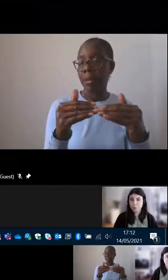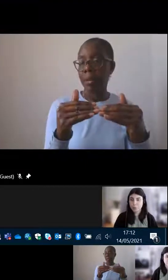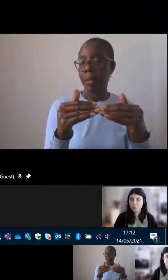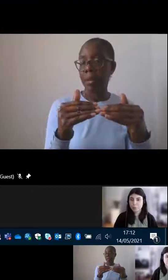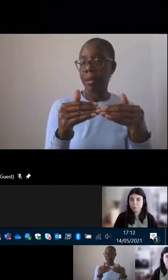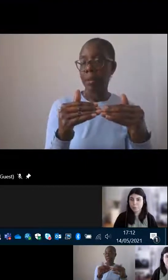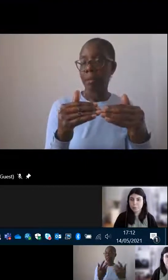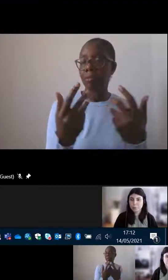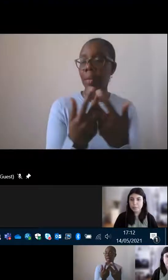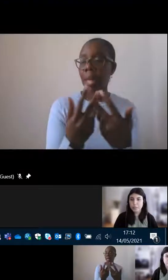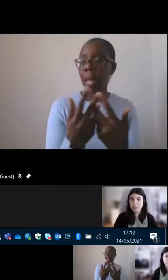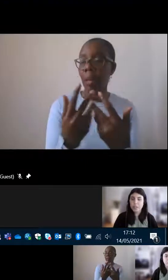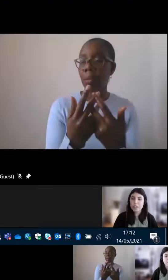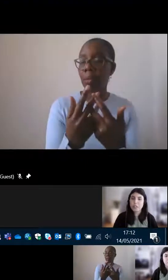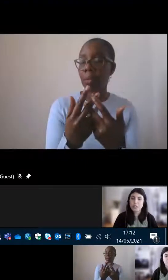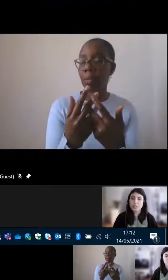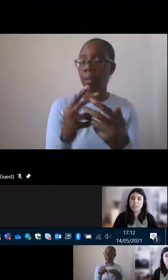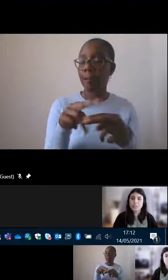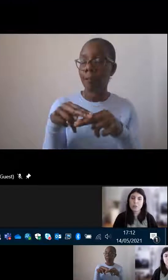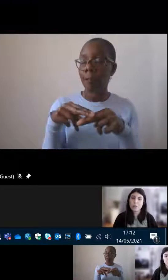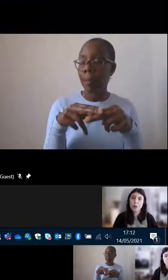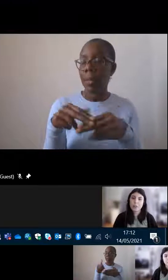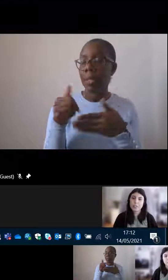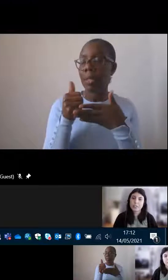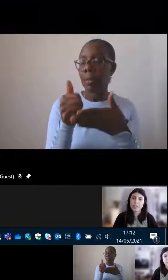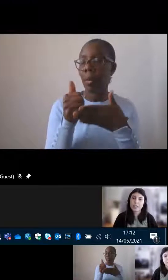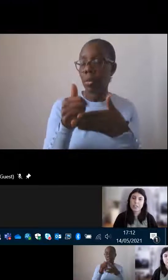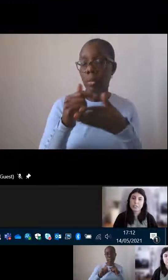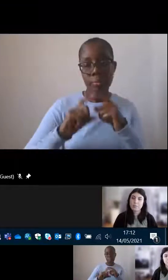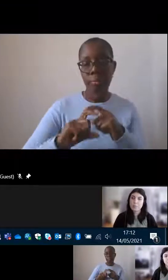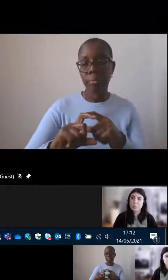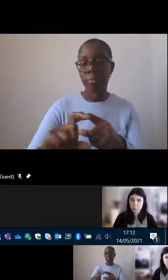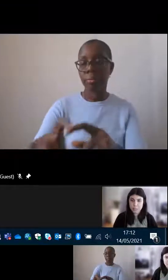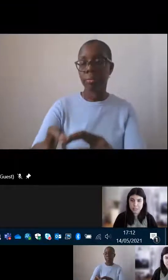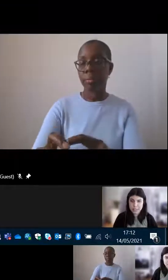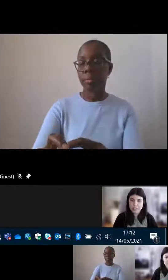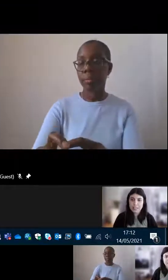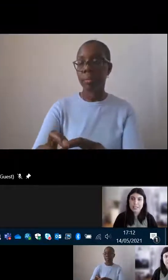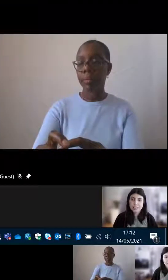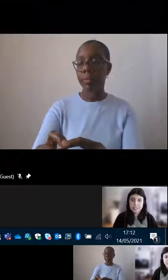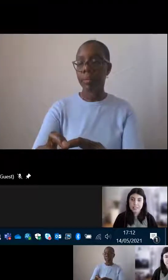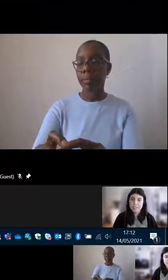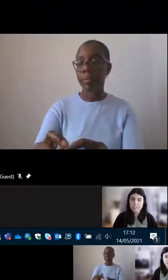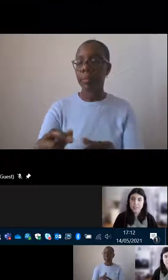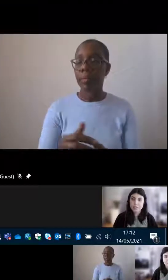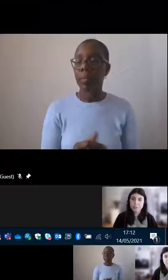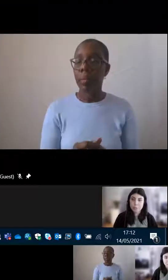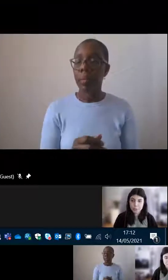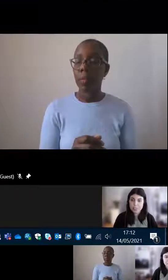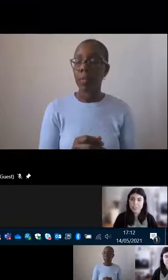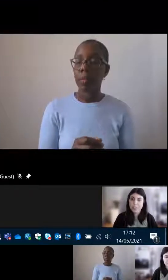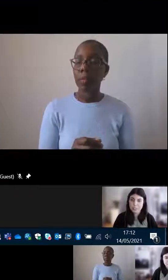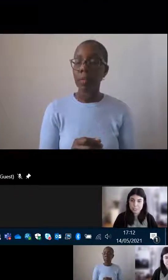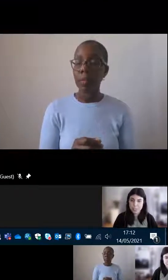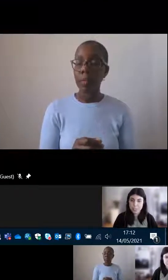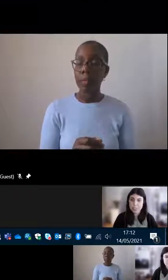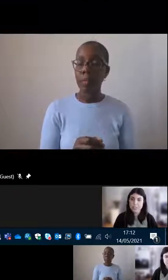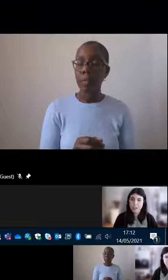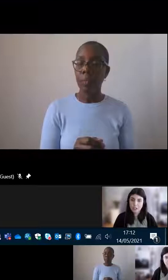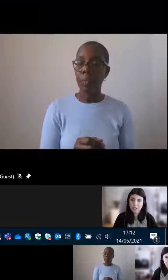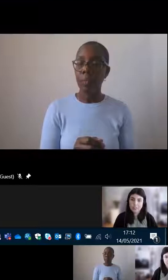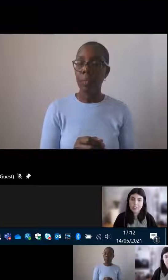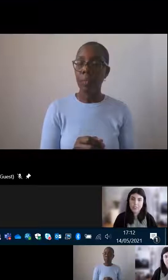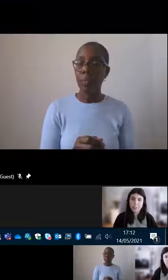family support. They also offer remotely, they're remotely